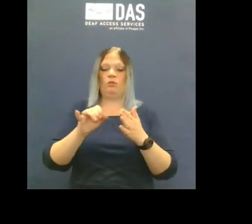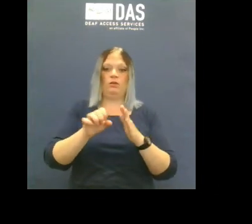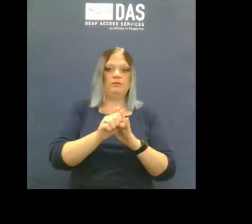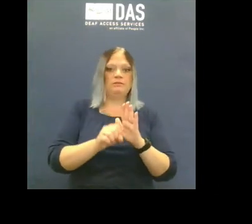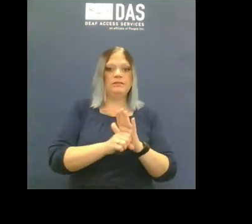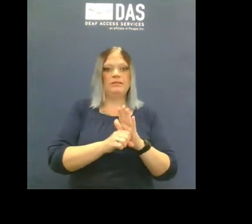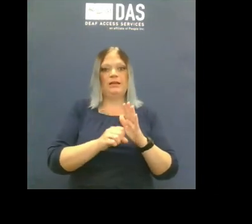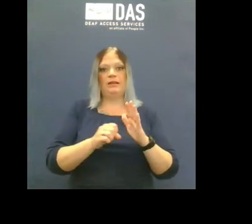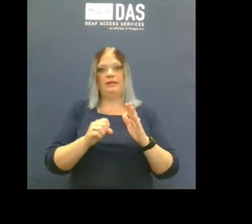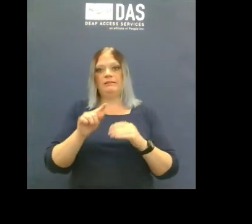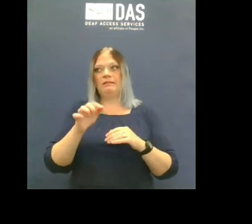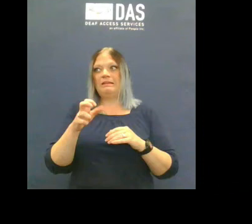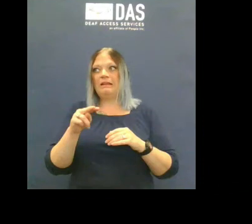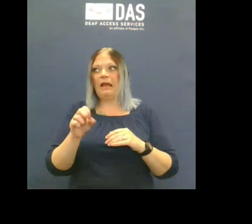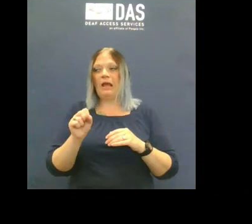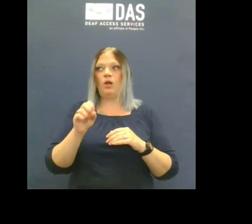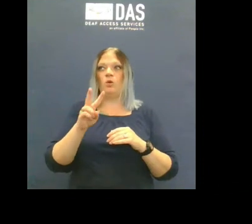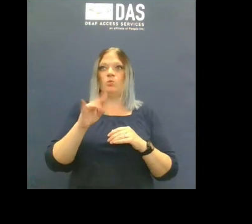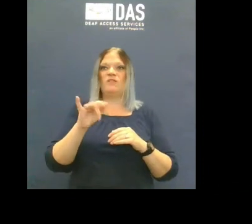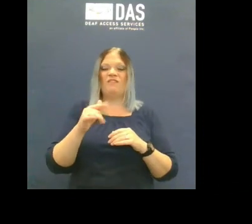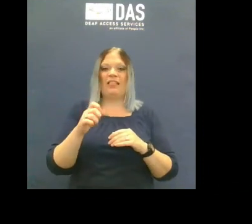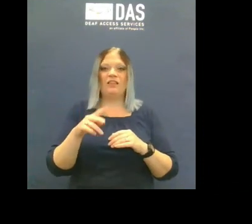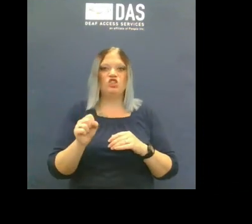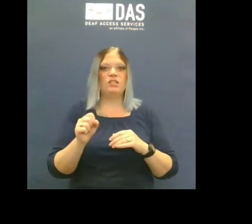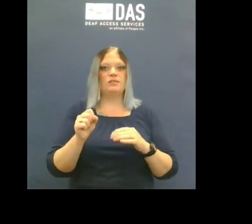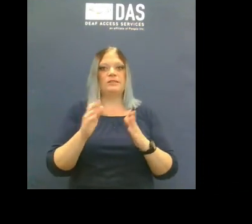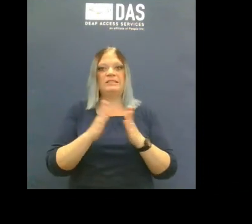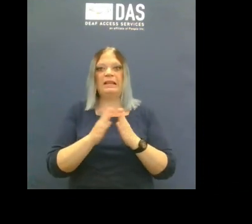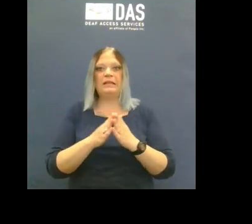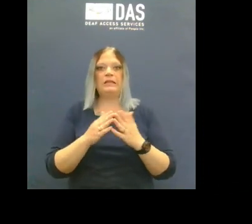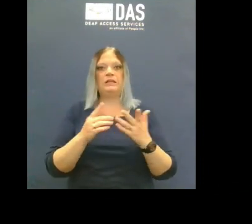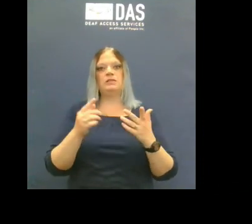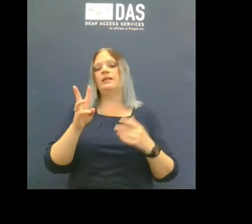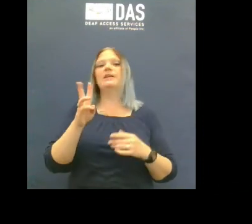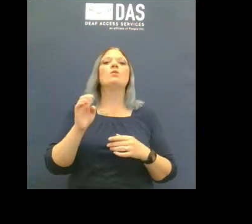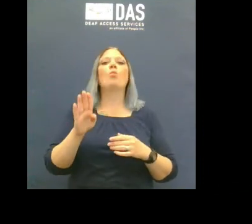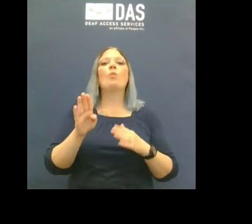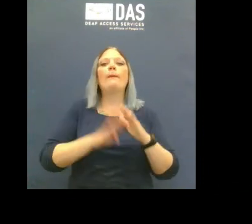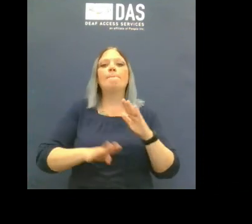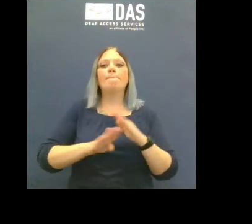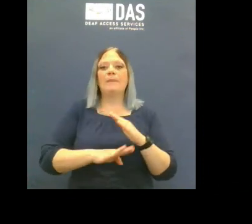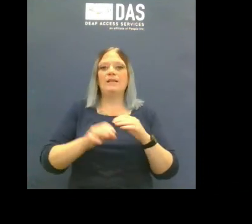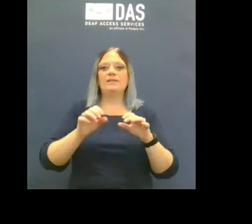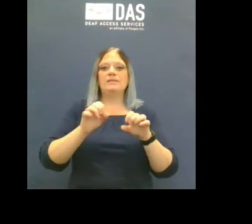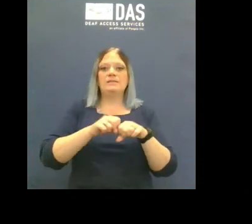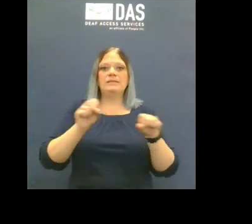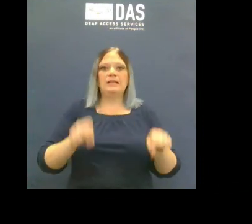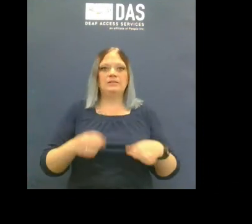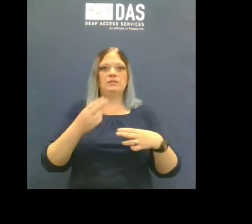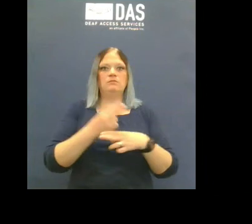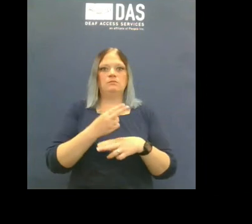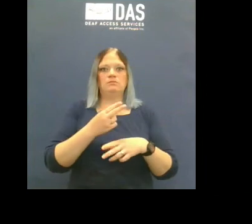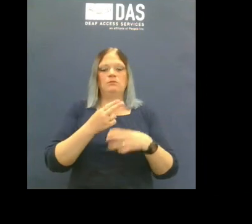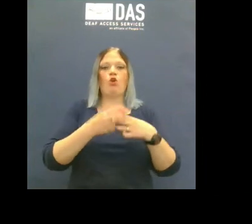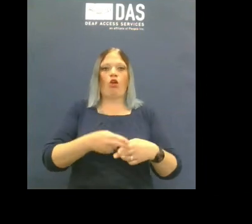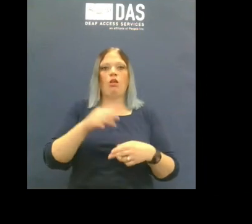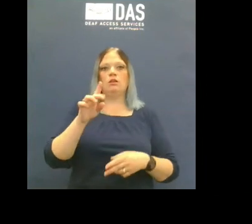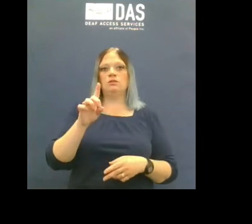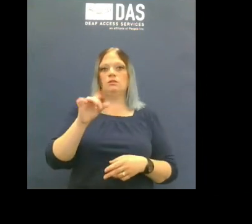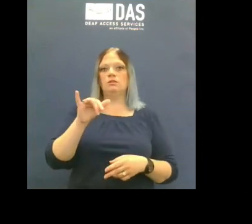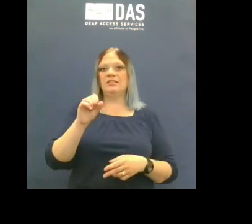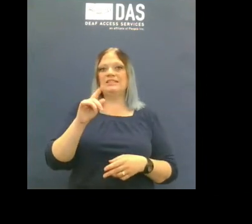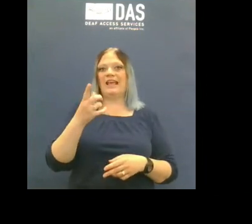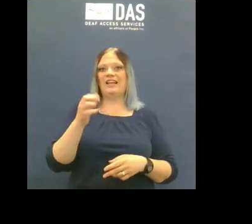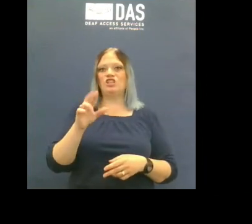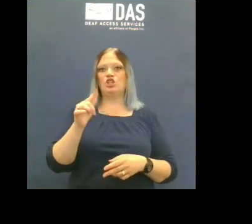and cities. Just to give you an idea, we use a web-based system known as Disasterland. I'm sure a lot of you have heard of it before. It's